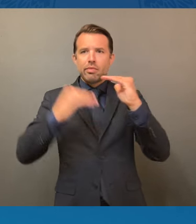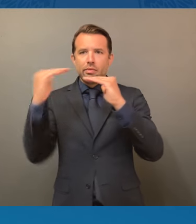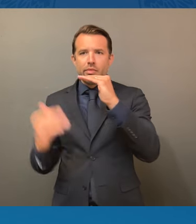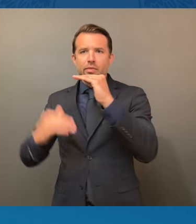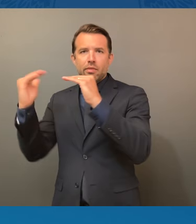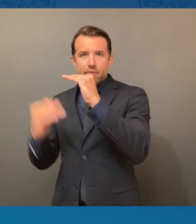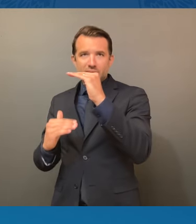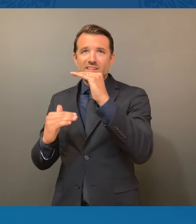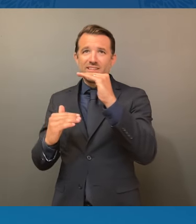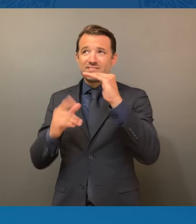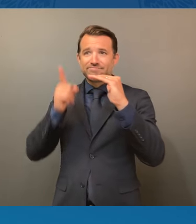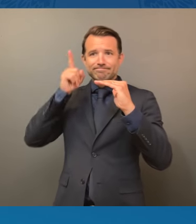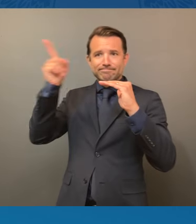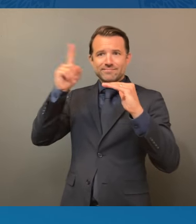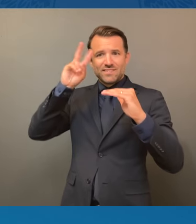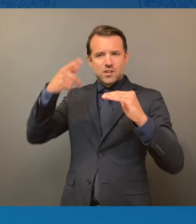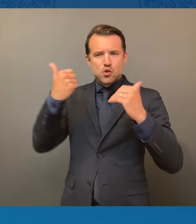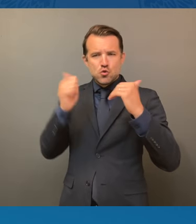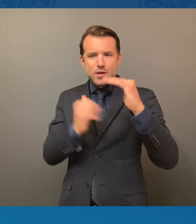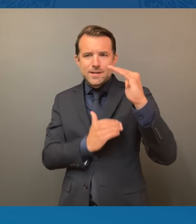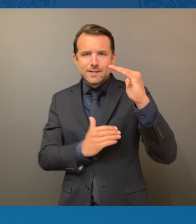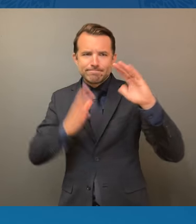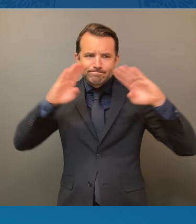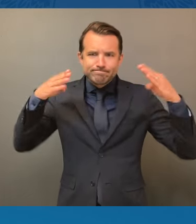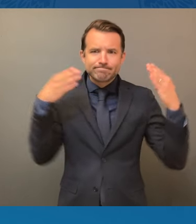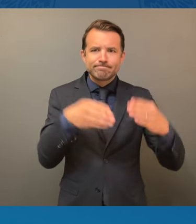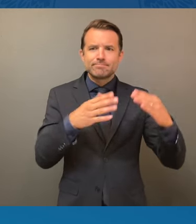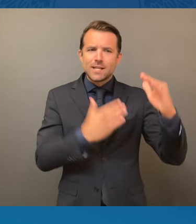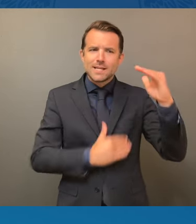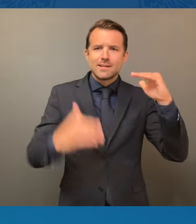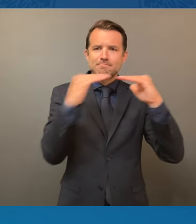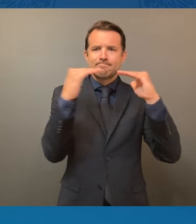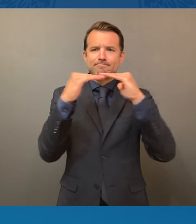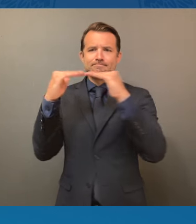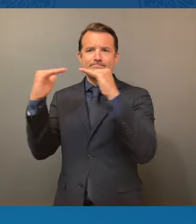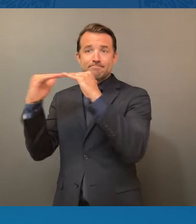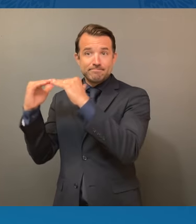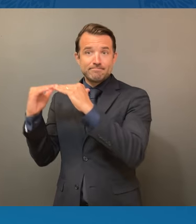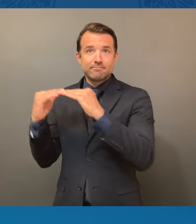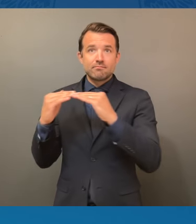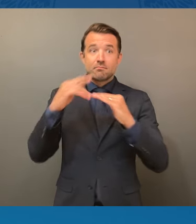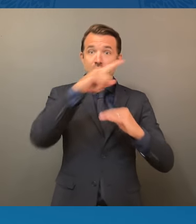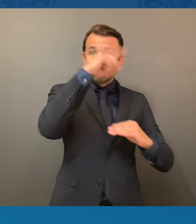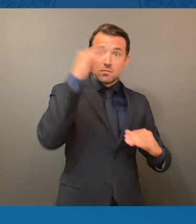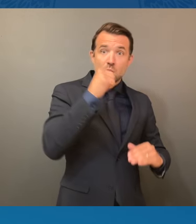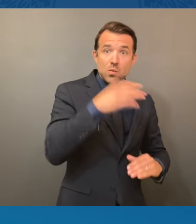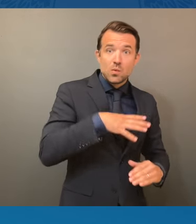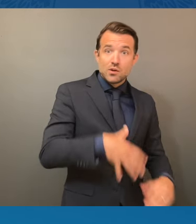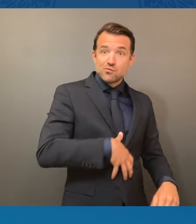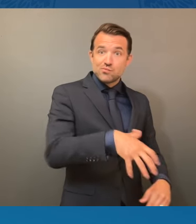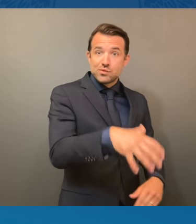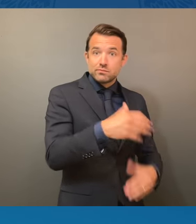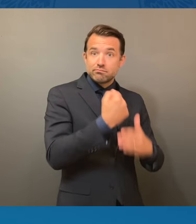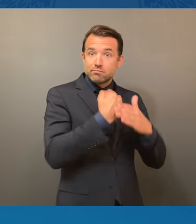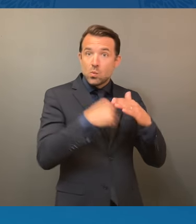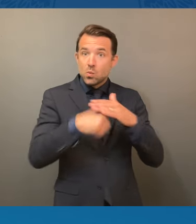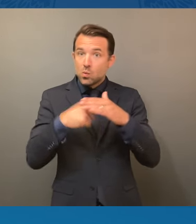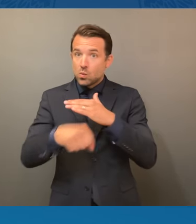deserve. For as long as Black women have given birth in this country, we have been faced with a